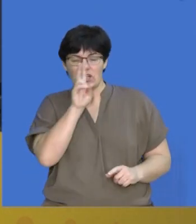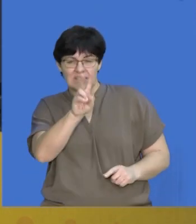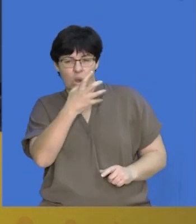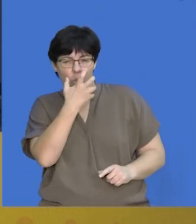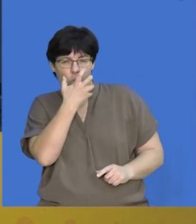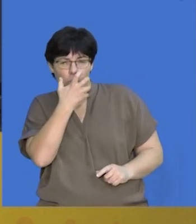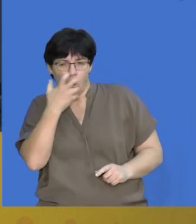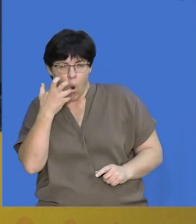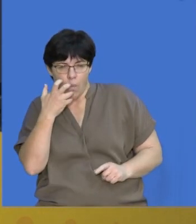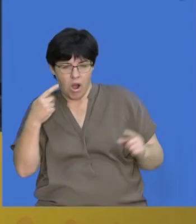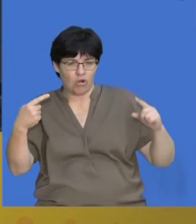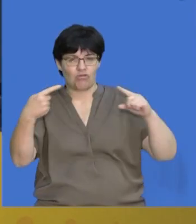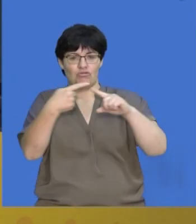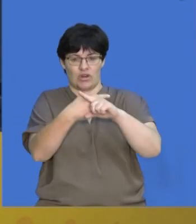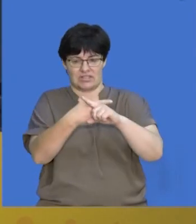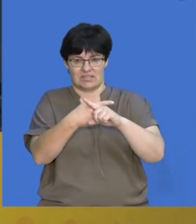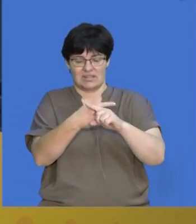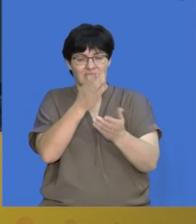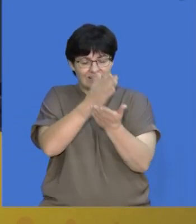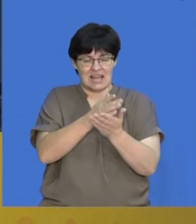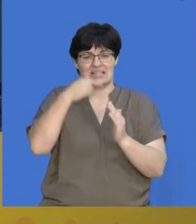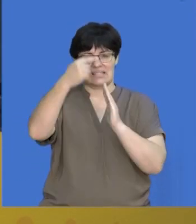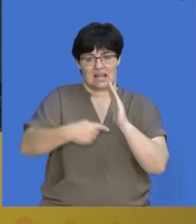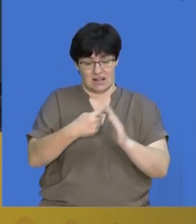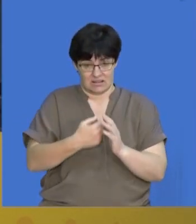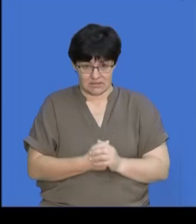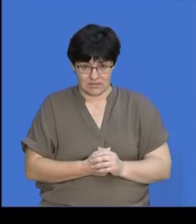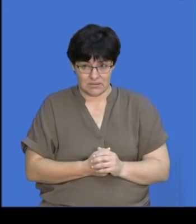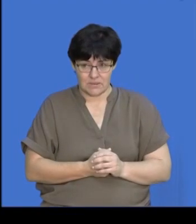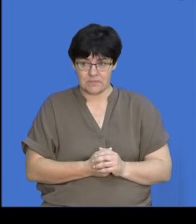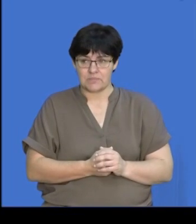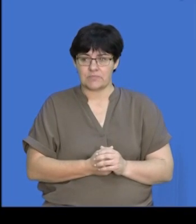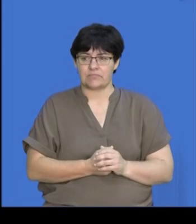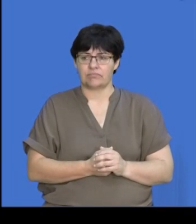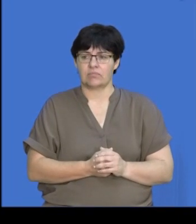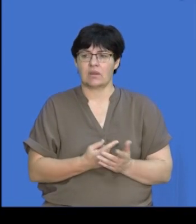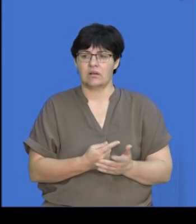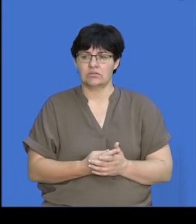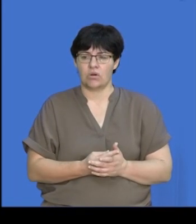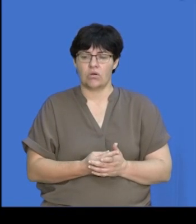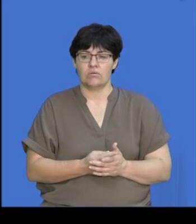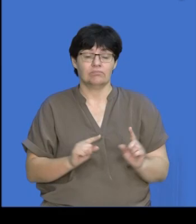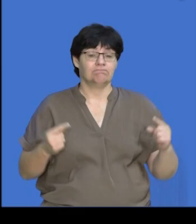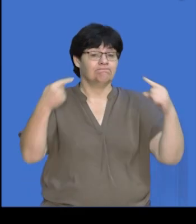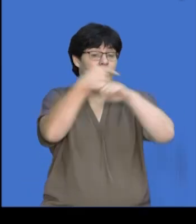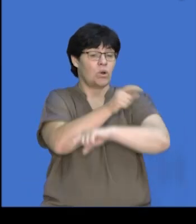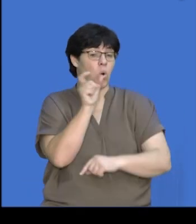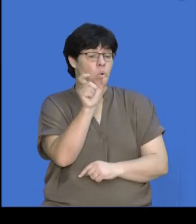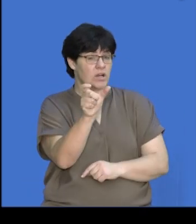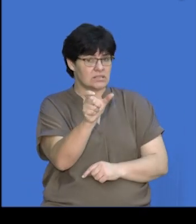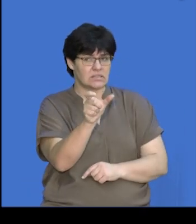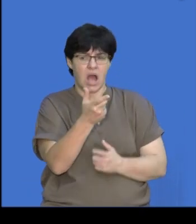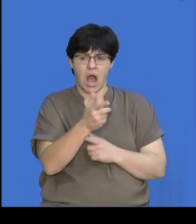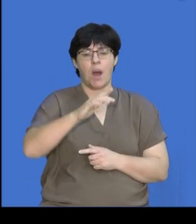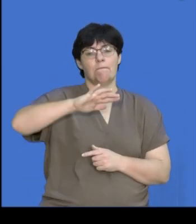in the cross-section of your mid-latitude cyclone. So, the operative qualifying words are